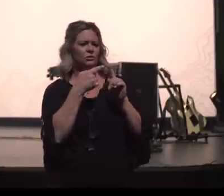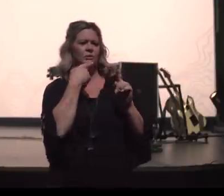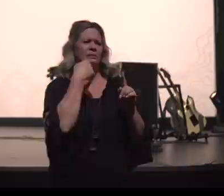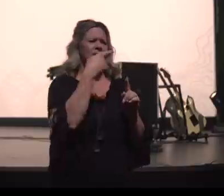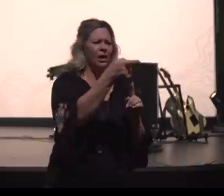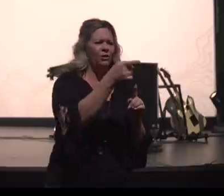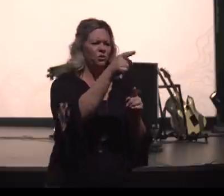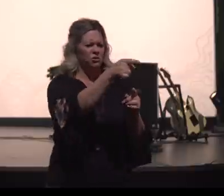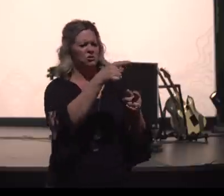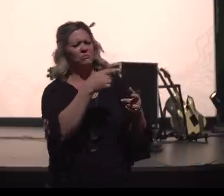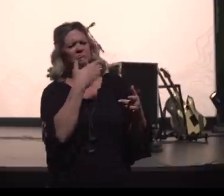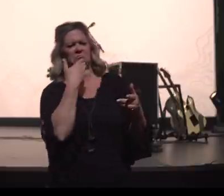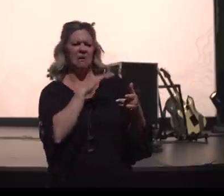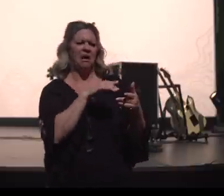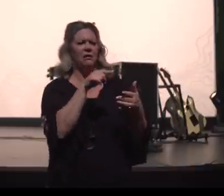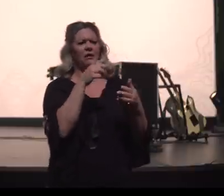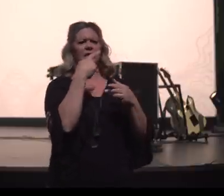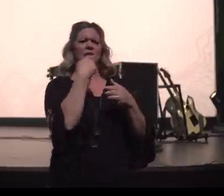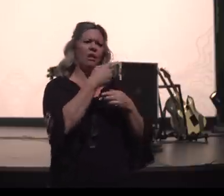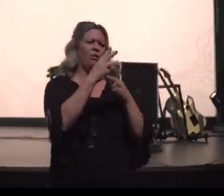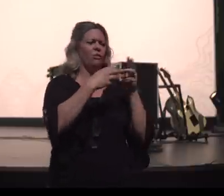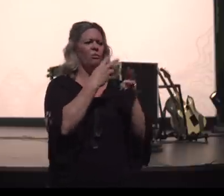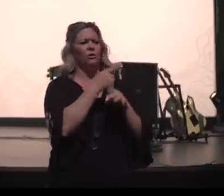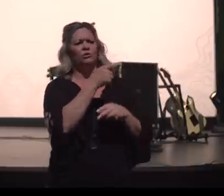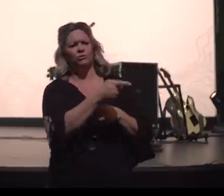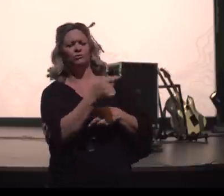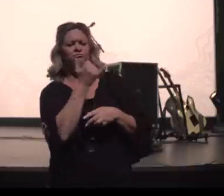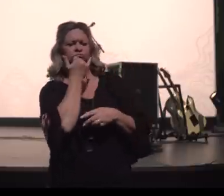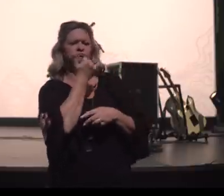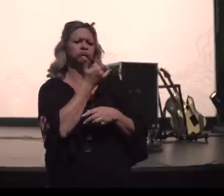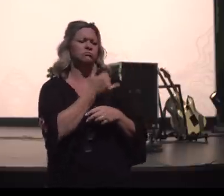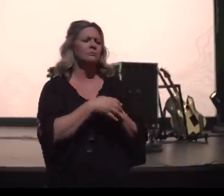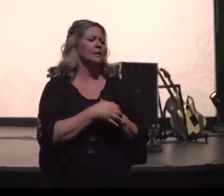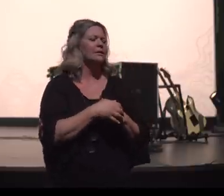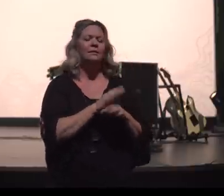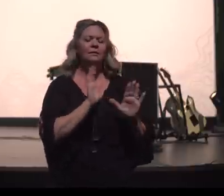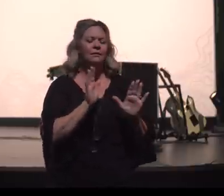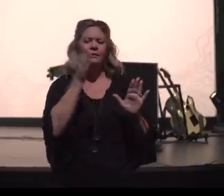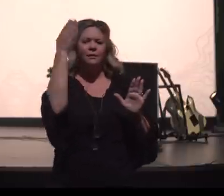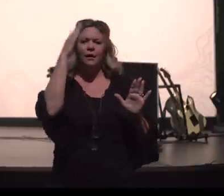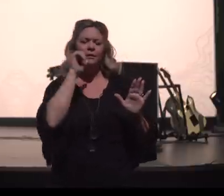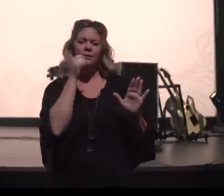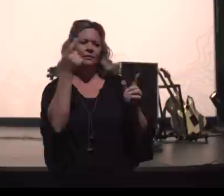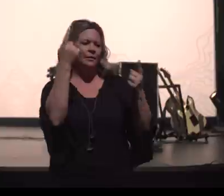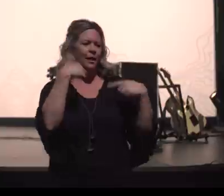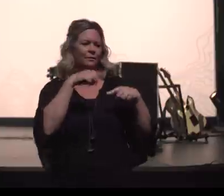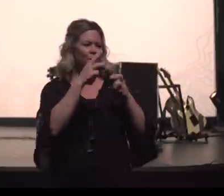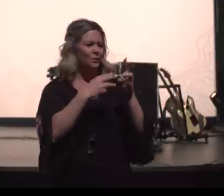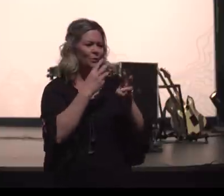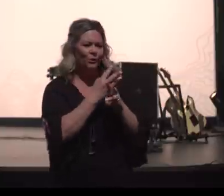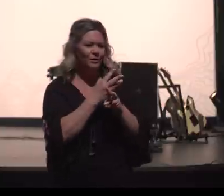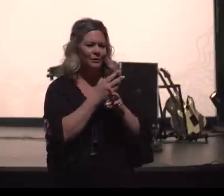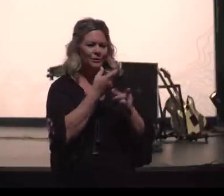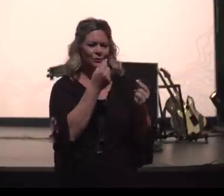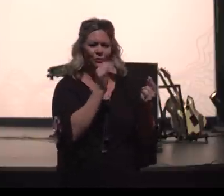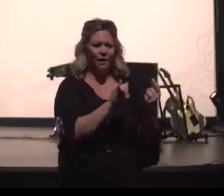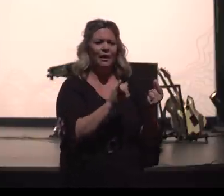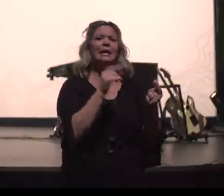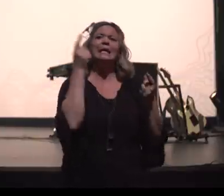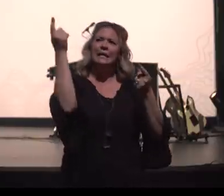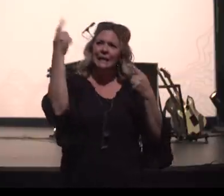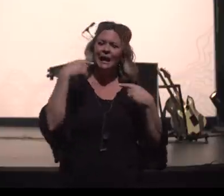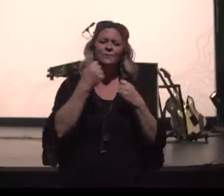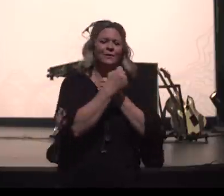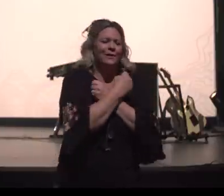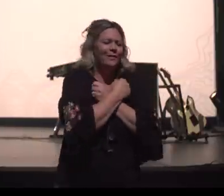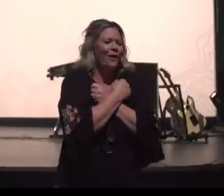you, telling the world how bad it was. God didn't come to accuse you. He didn't. He came to love you. He